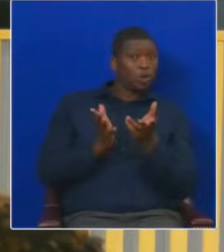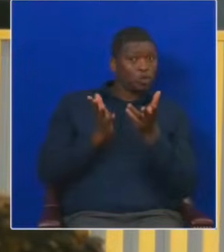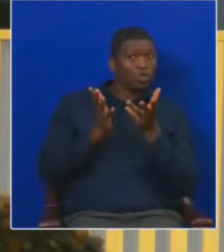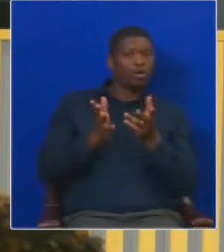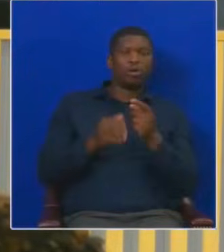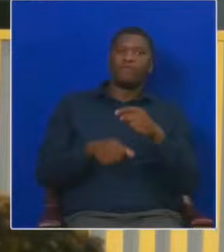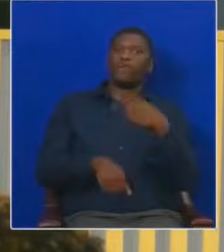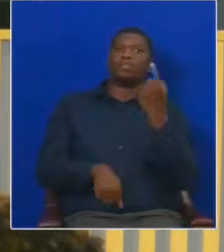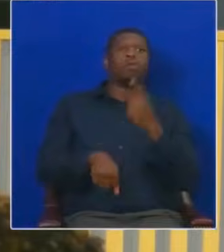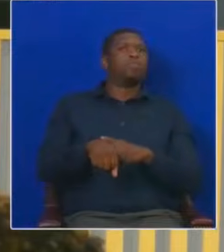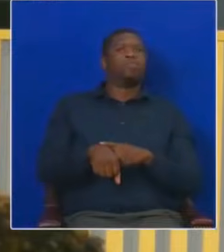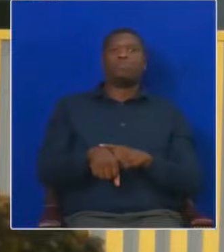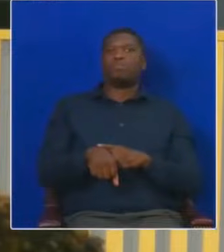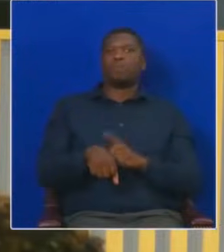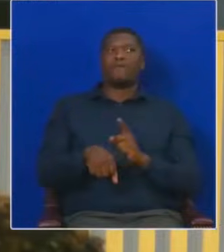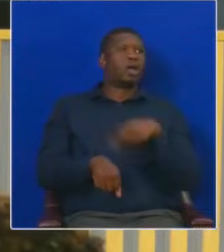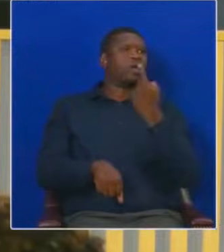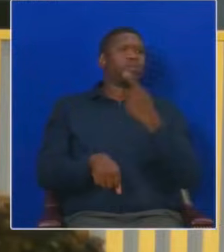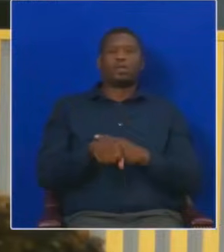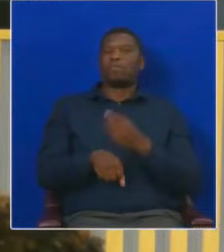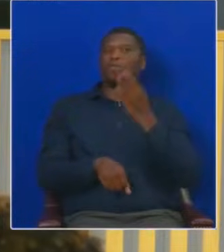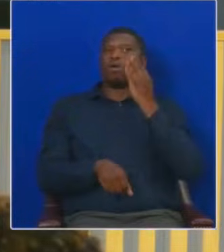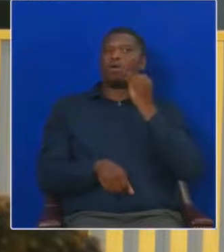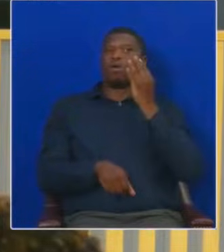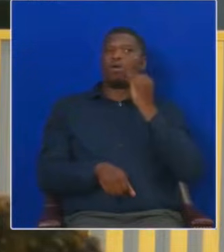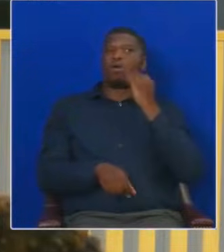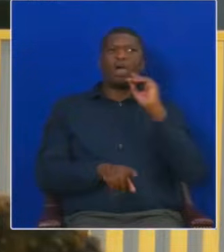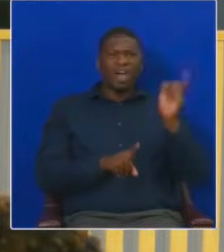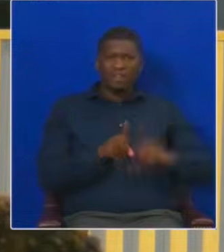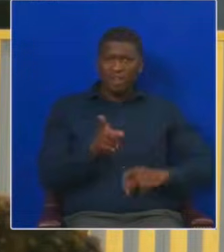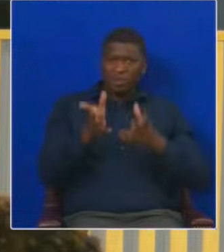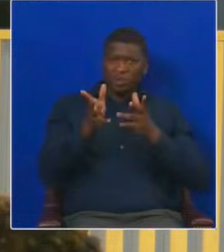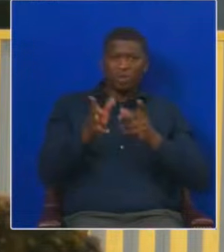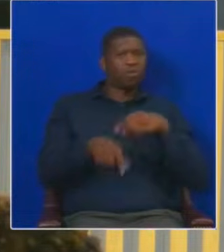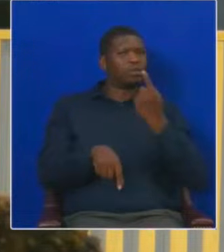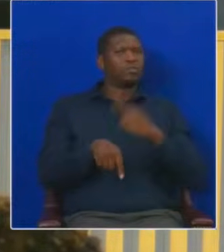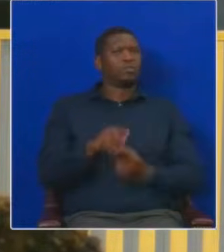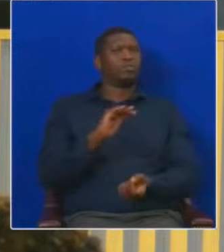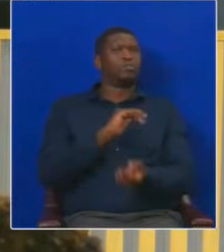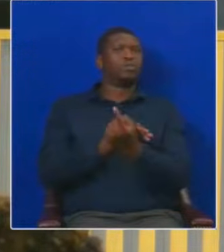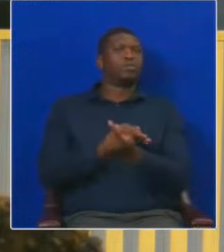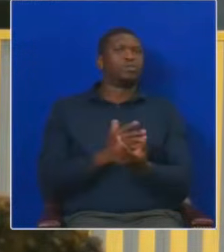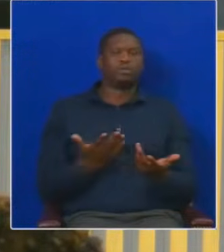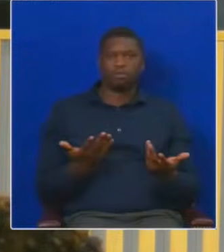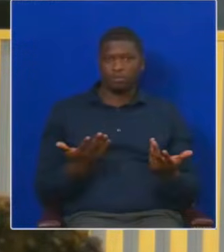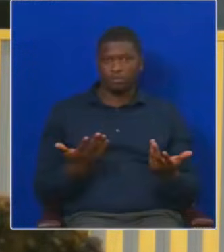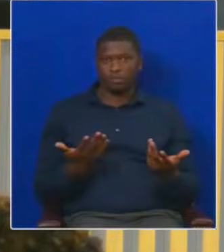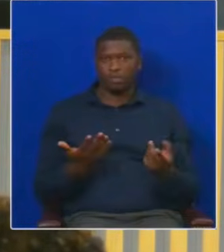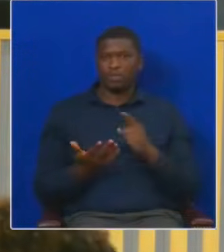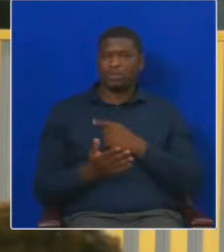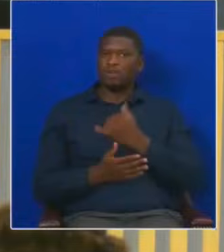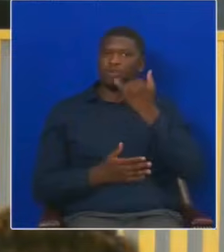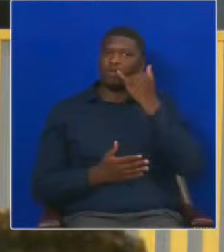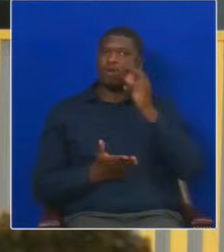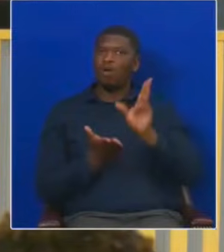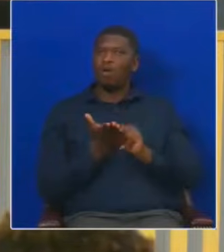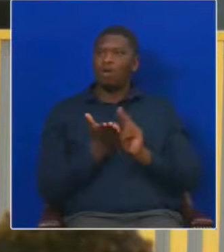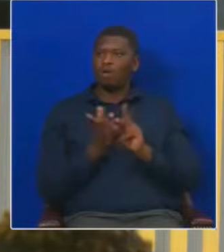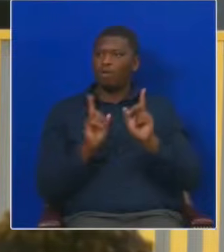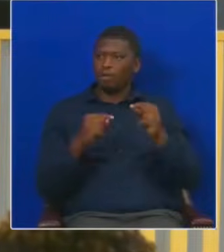to experience a phone that is undownloadable, Commissioners.